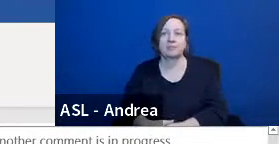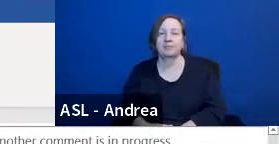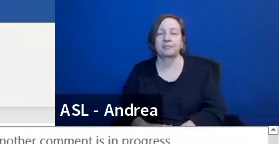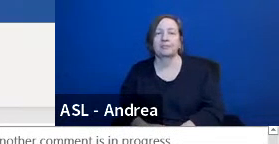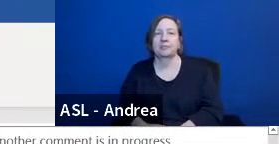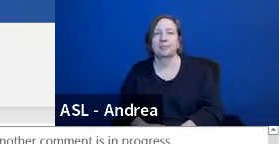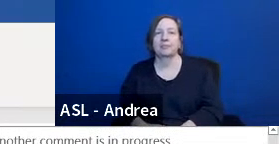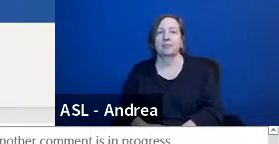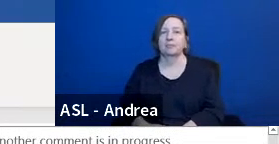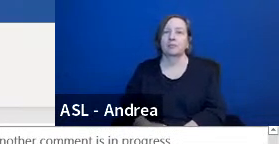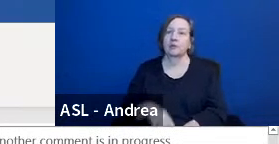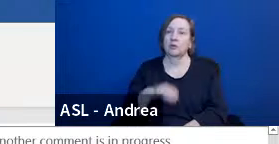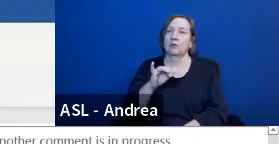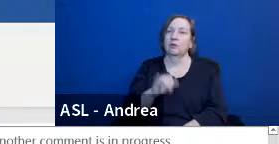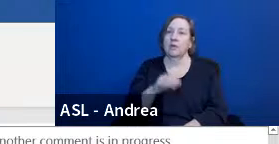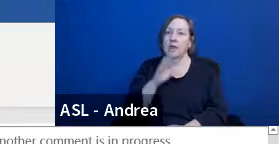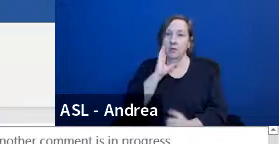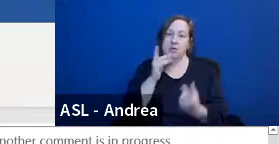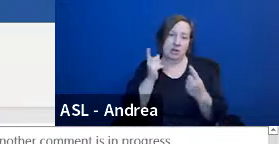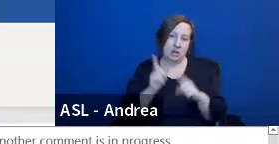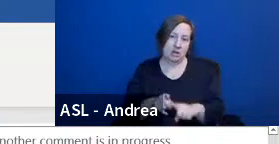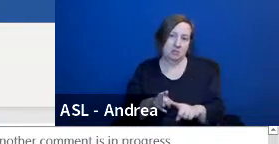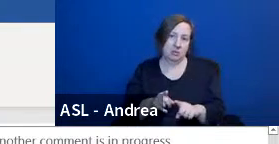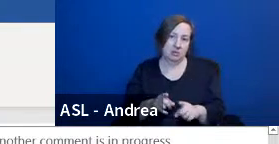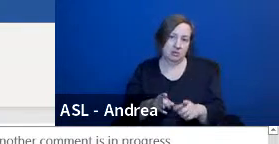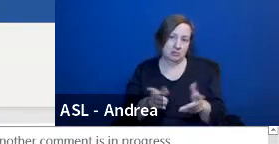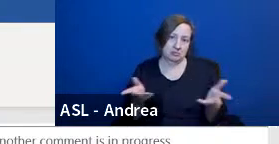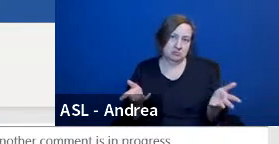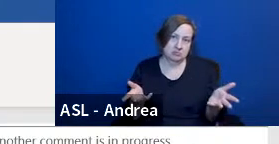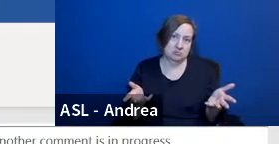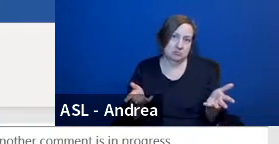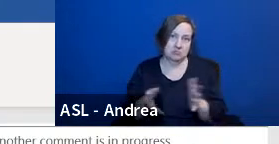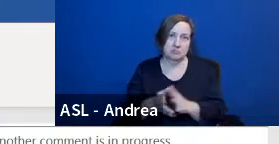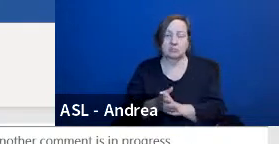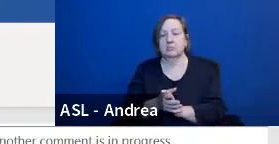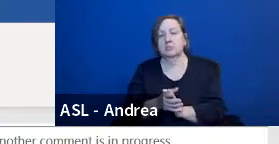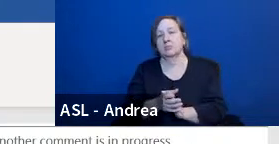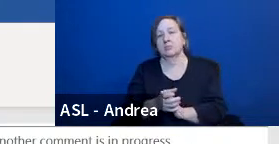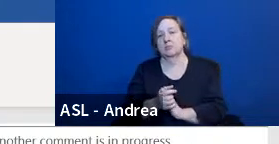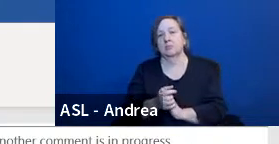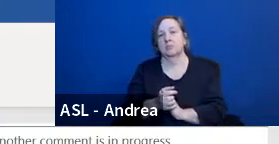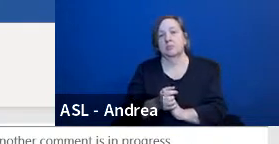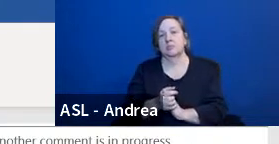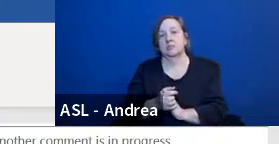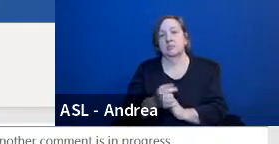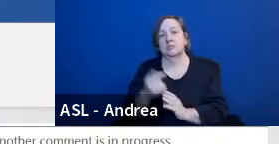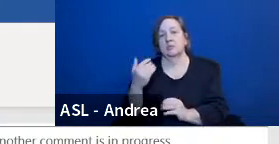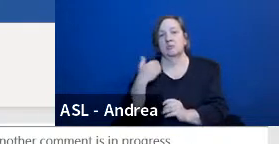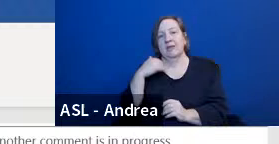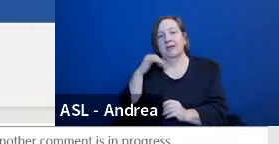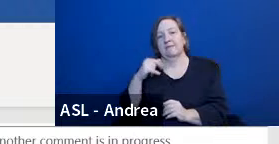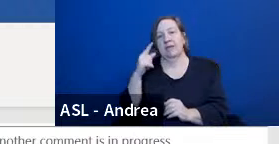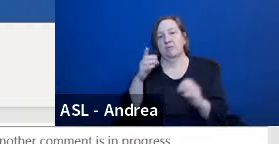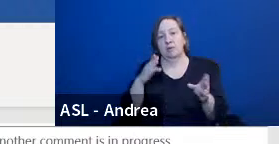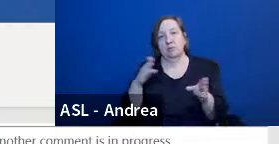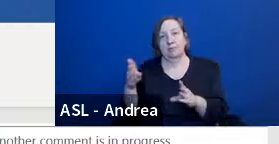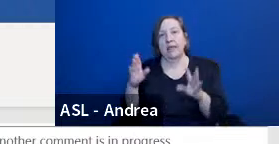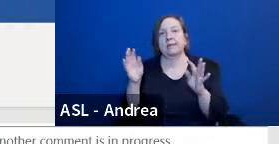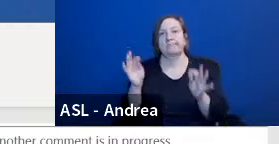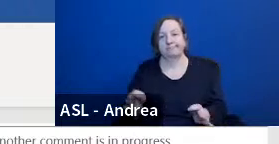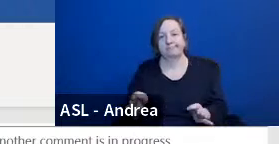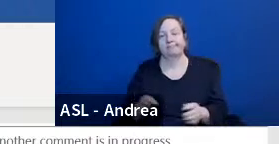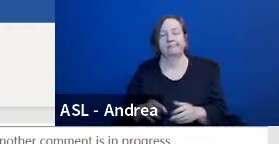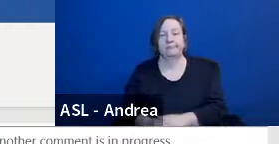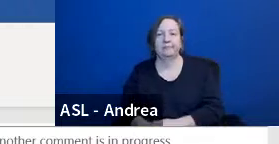that is going to occur. So we pretty much have that one planned.